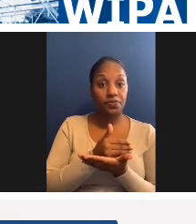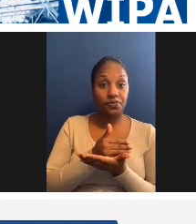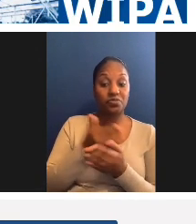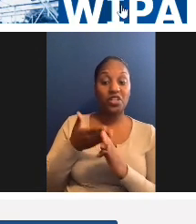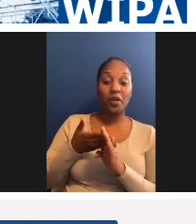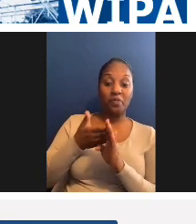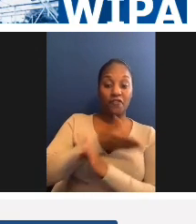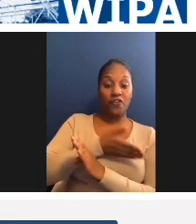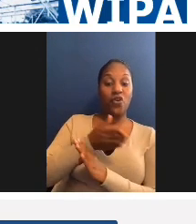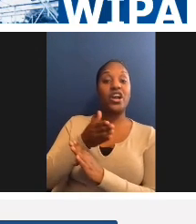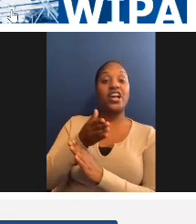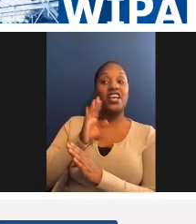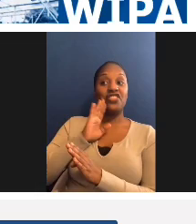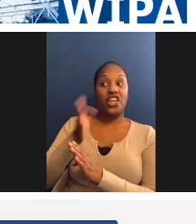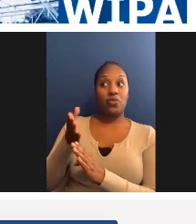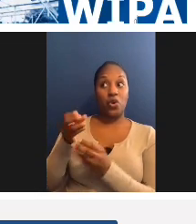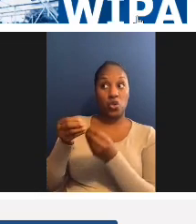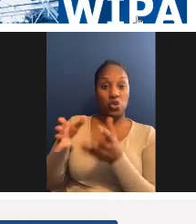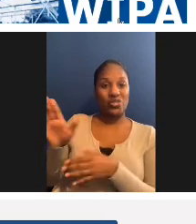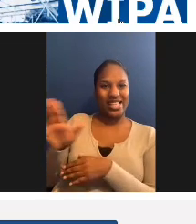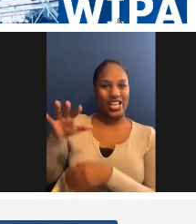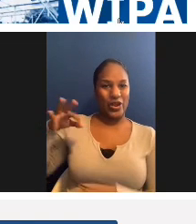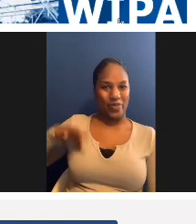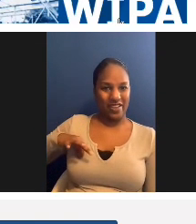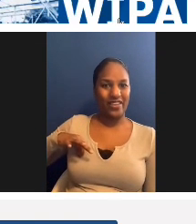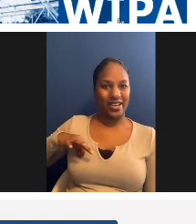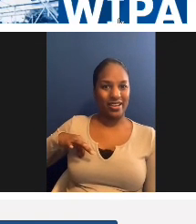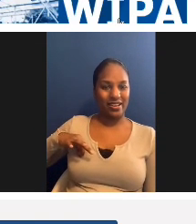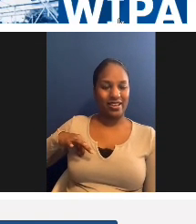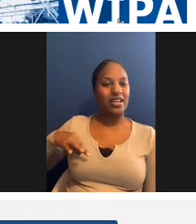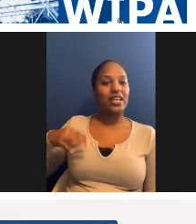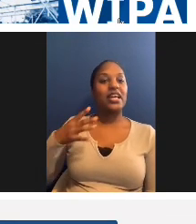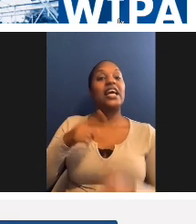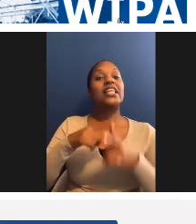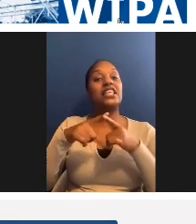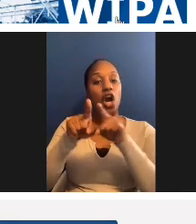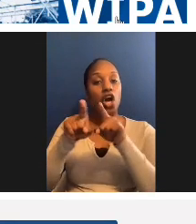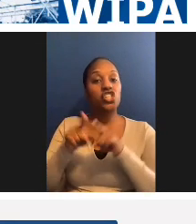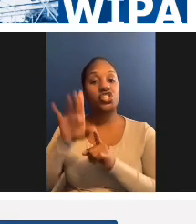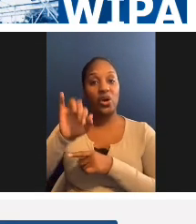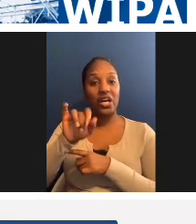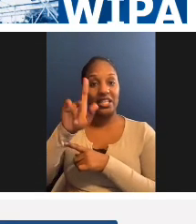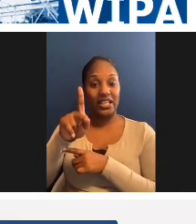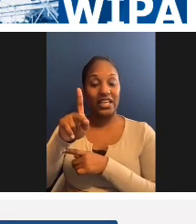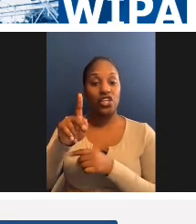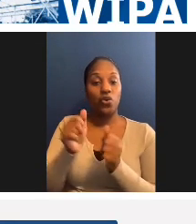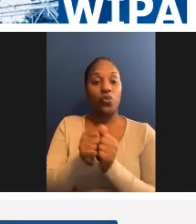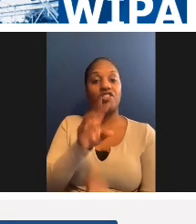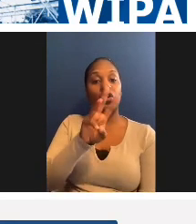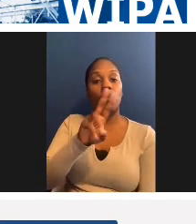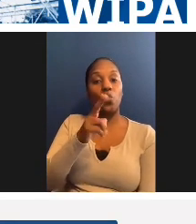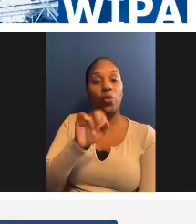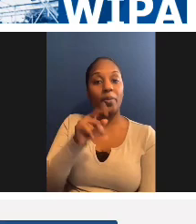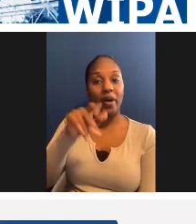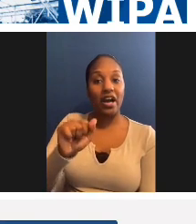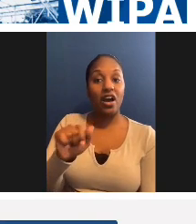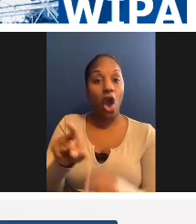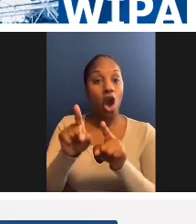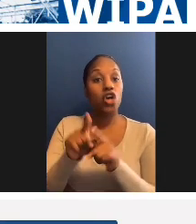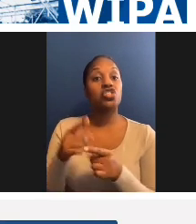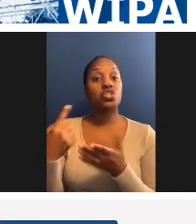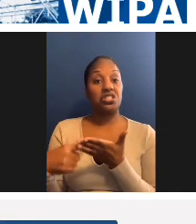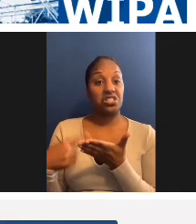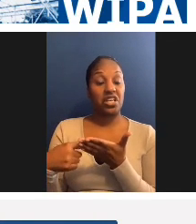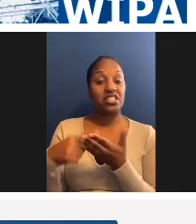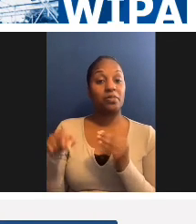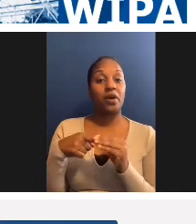before they would lose their benefits. Then down here is also a link to WIPA, which also talks about